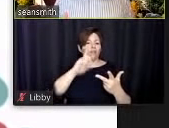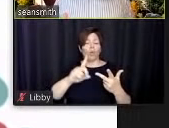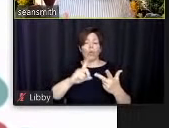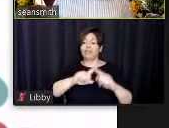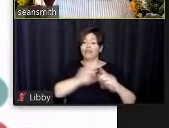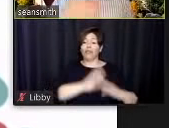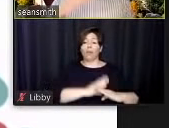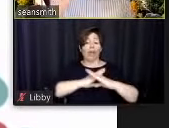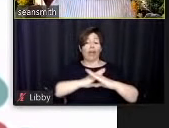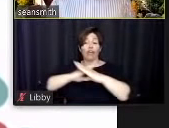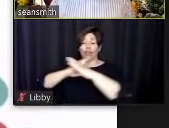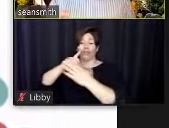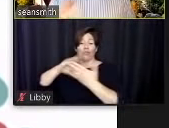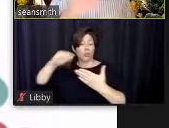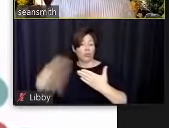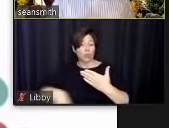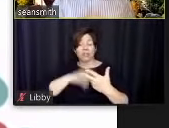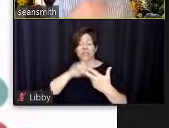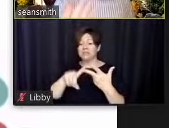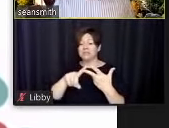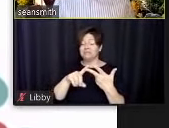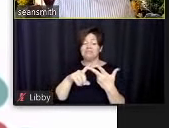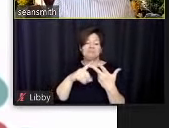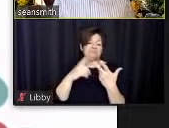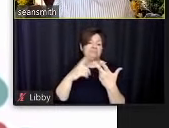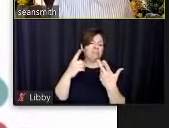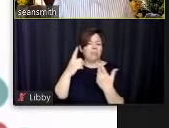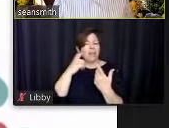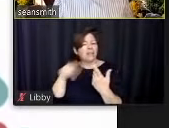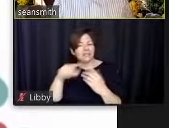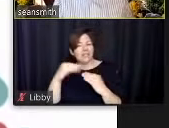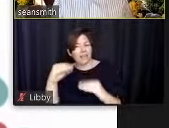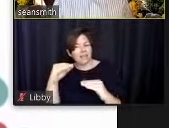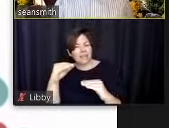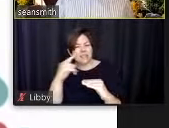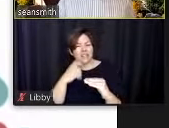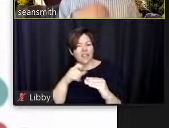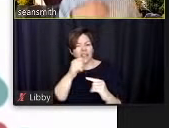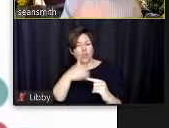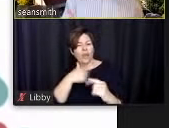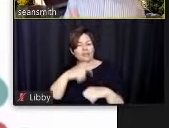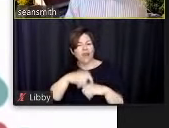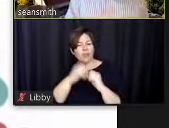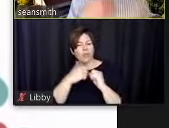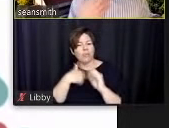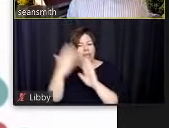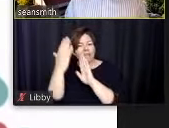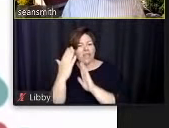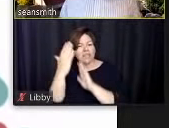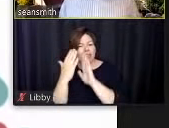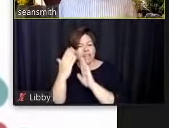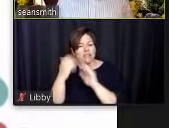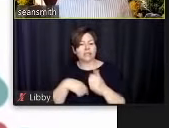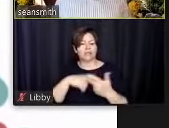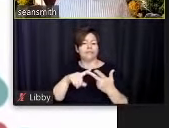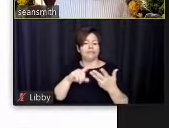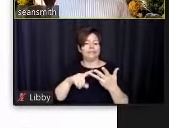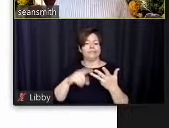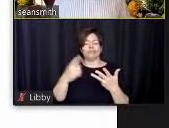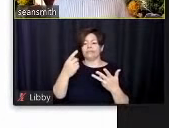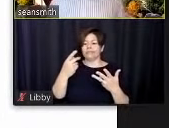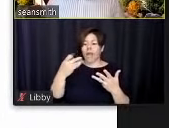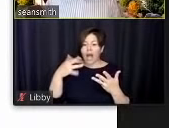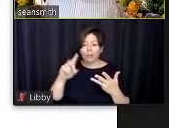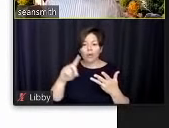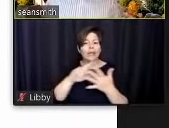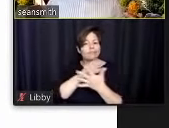facing, be it what's going to be the limitation because they don't have me as much face-to-face, the hybrid, the new medium, et cetera. And